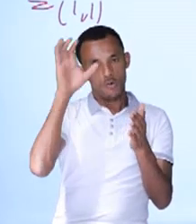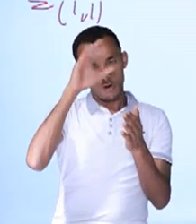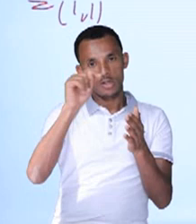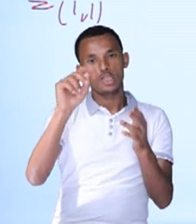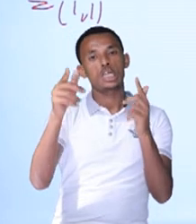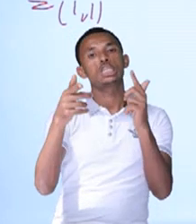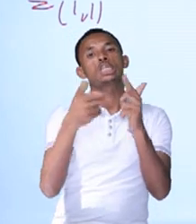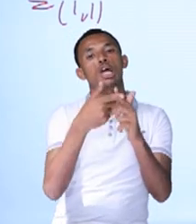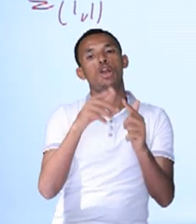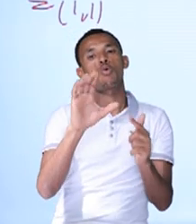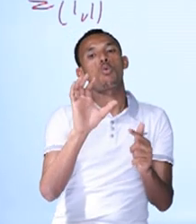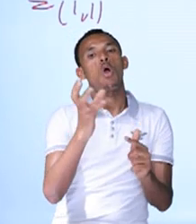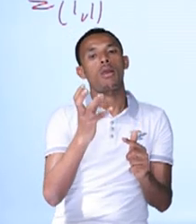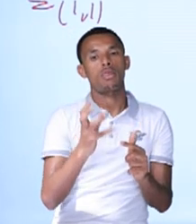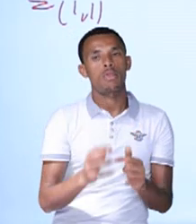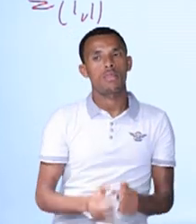in the second quadrant.